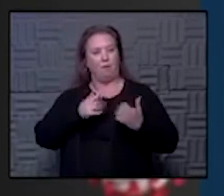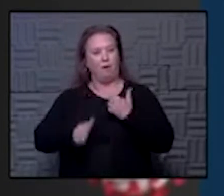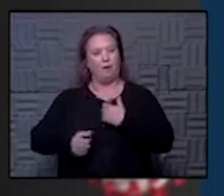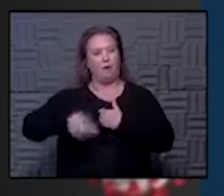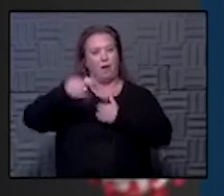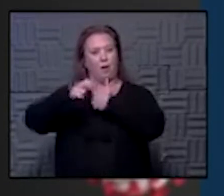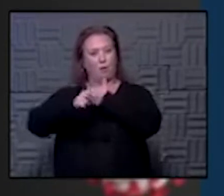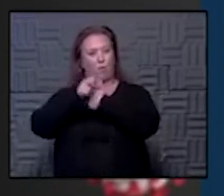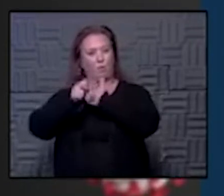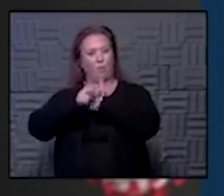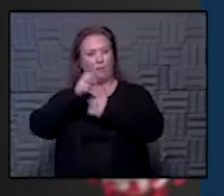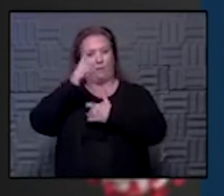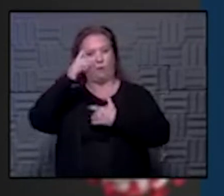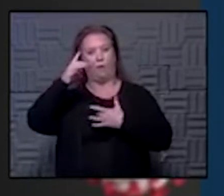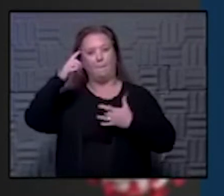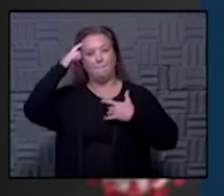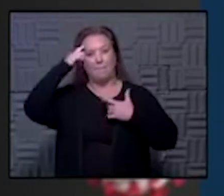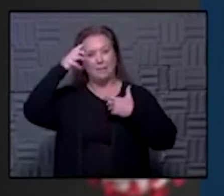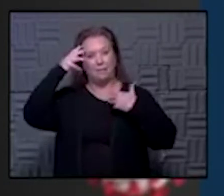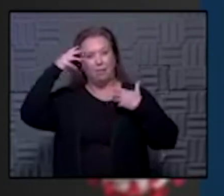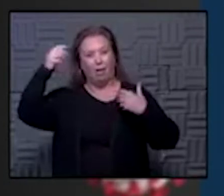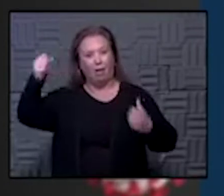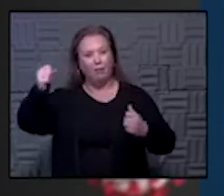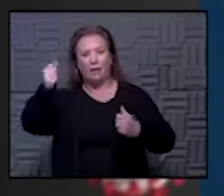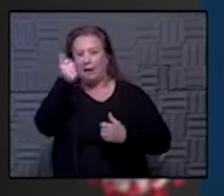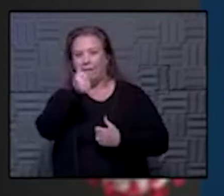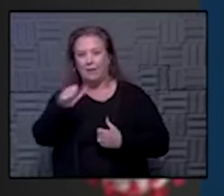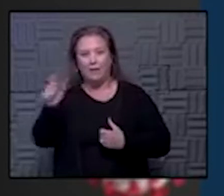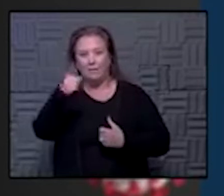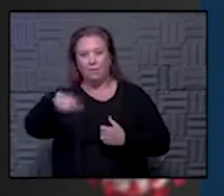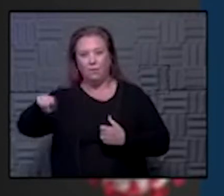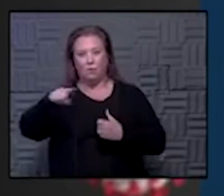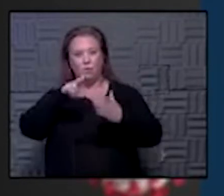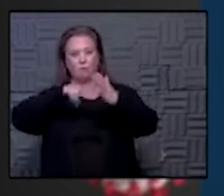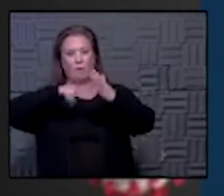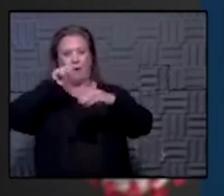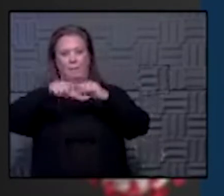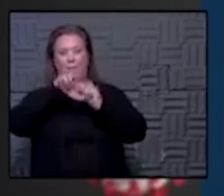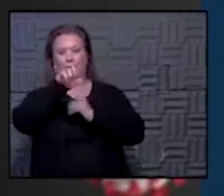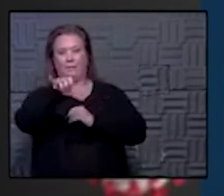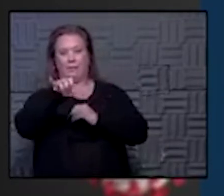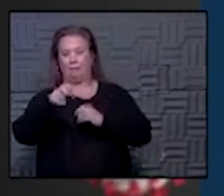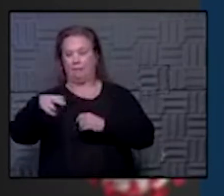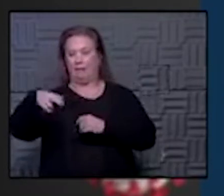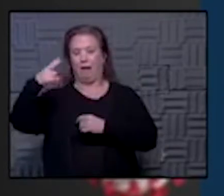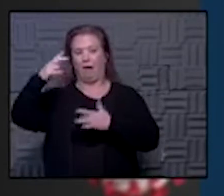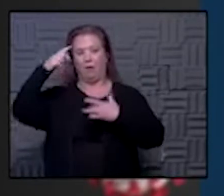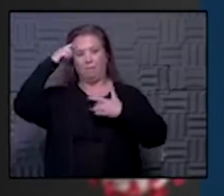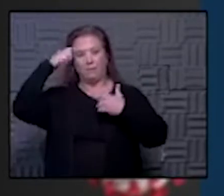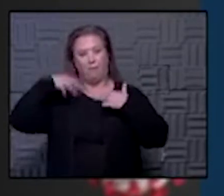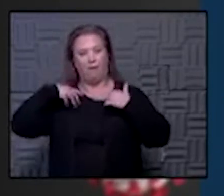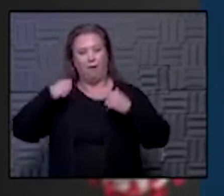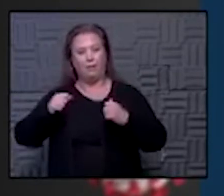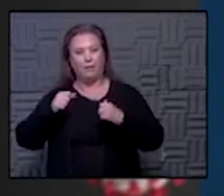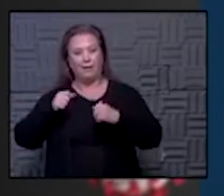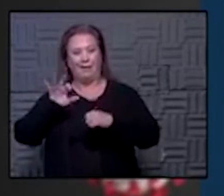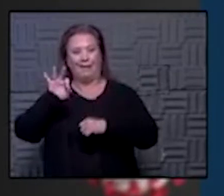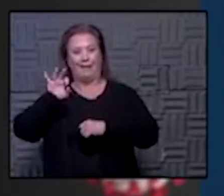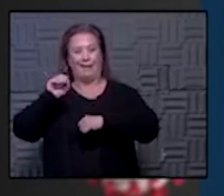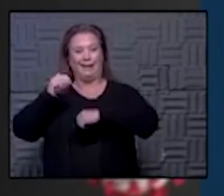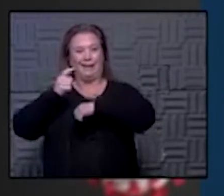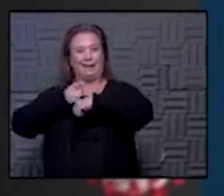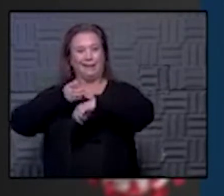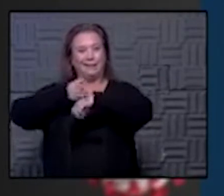know? Have either of you, doctors or Amanda, read on this? Is there a way to look at somebody and...